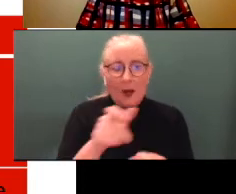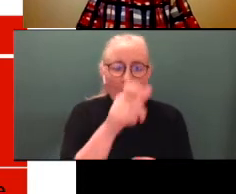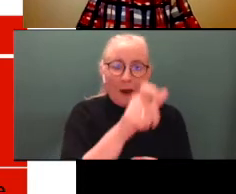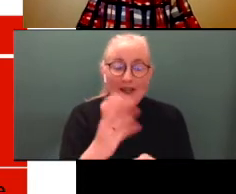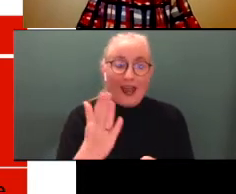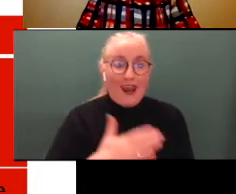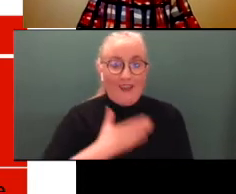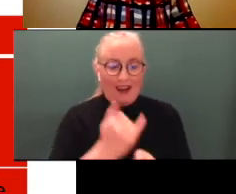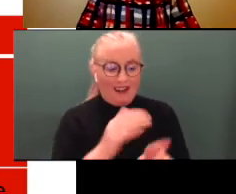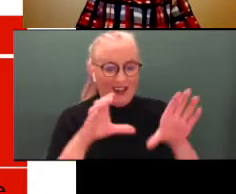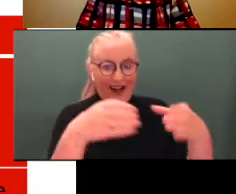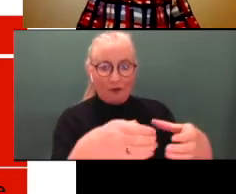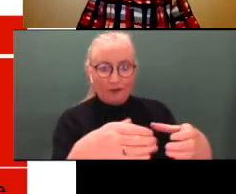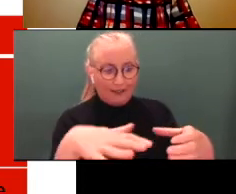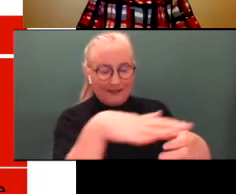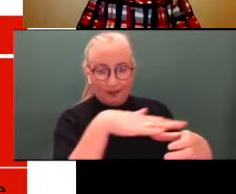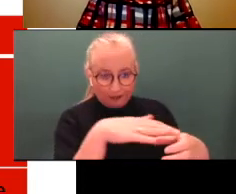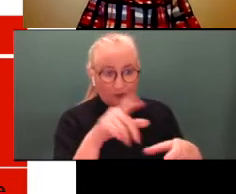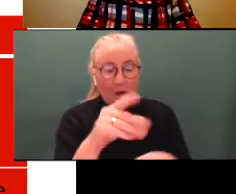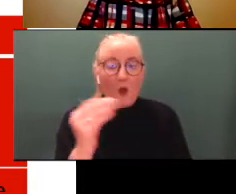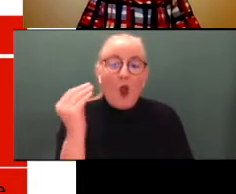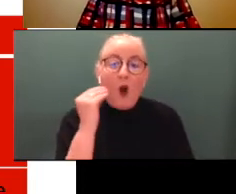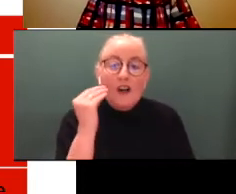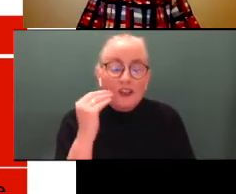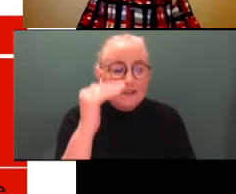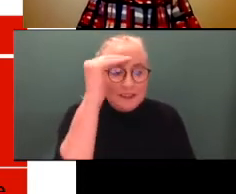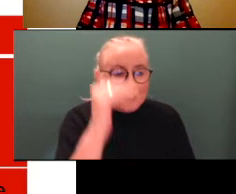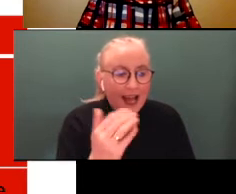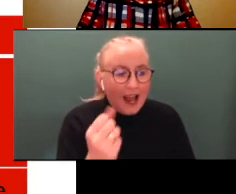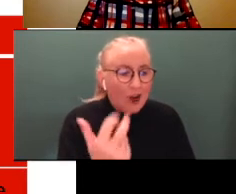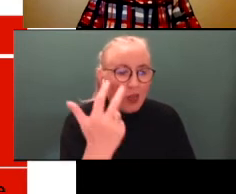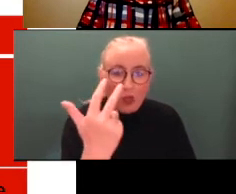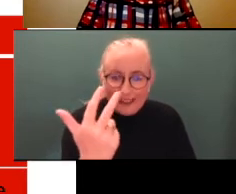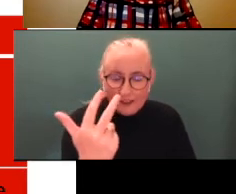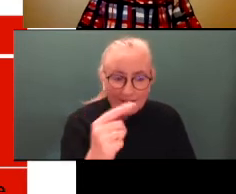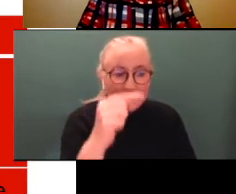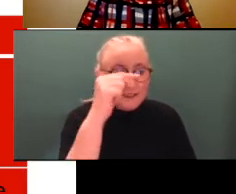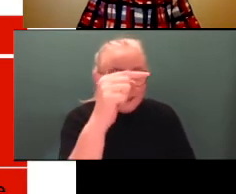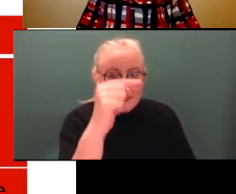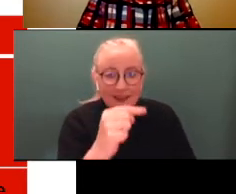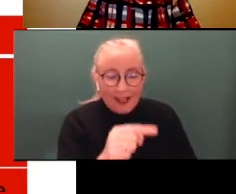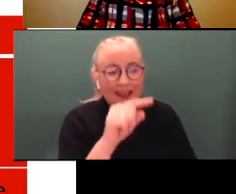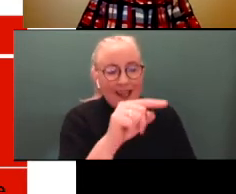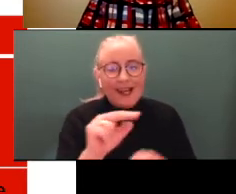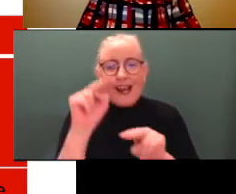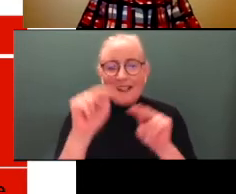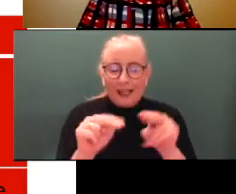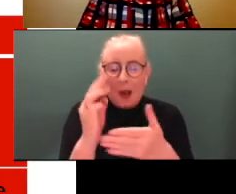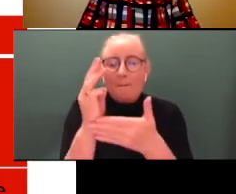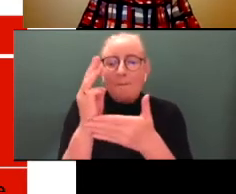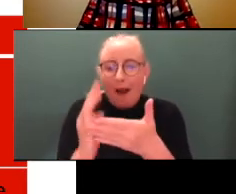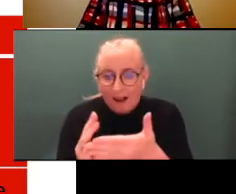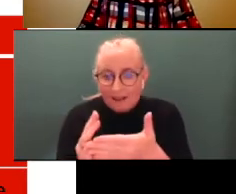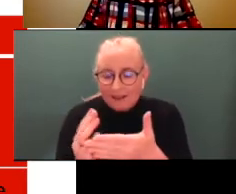in congregated settings. The orange participants, numbering 3, were assessed as being partially